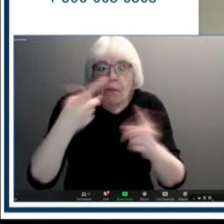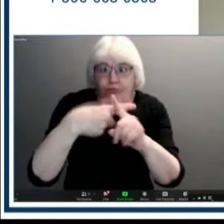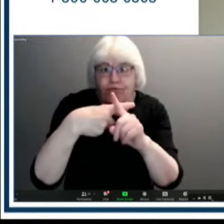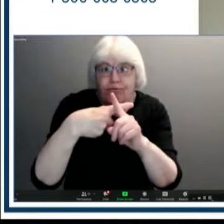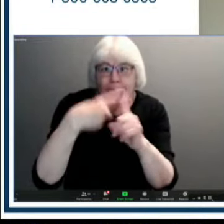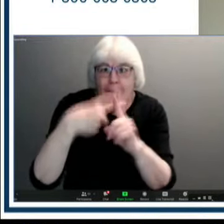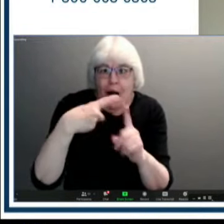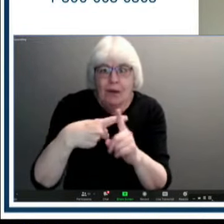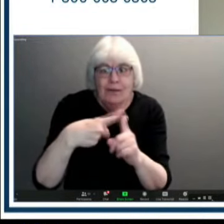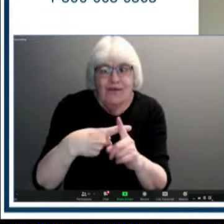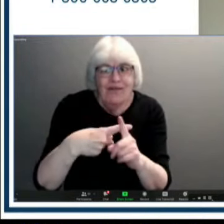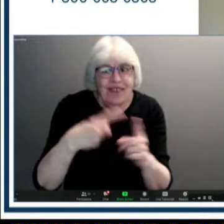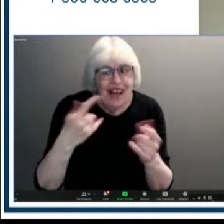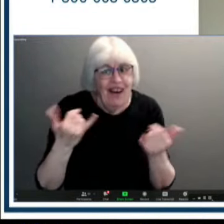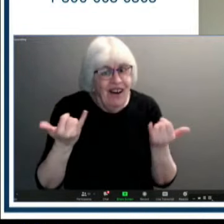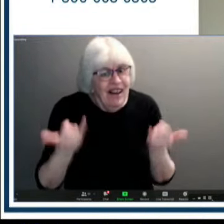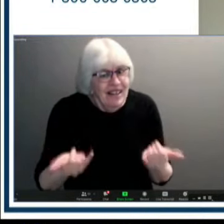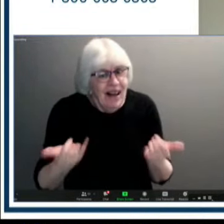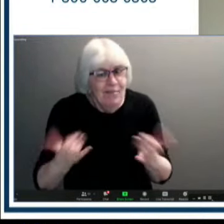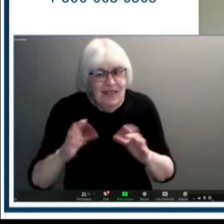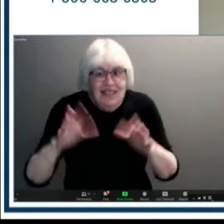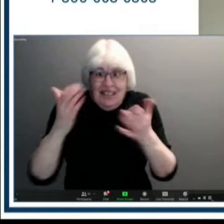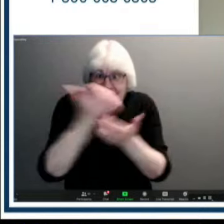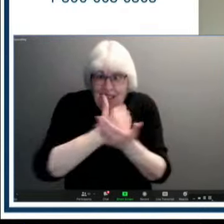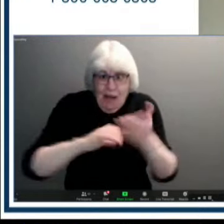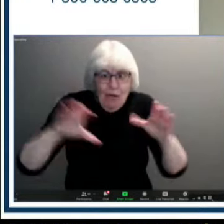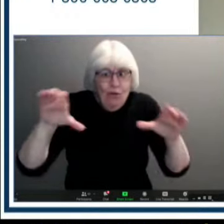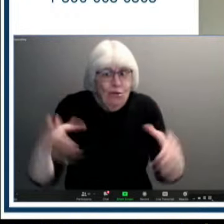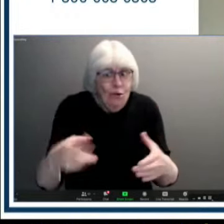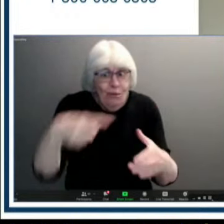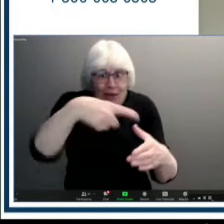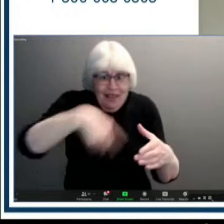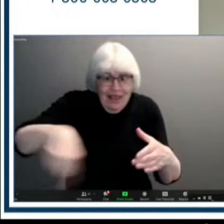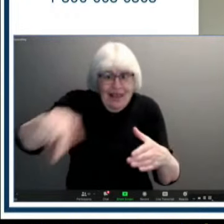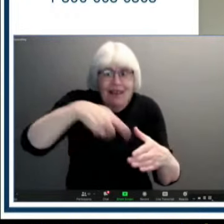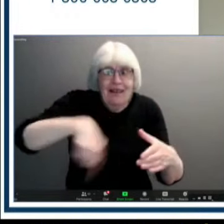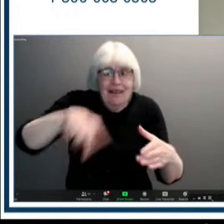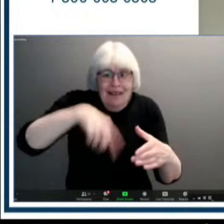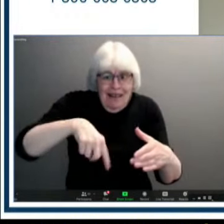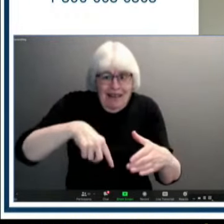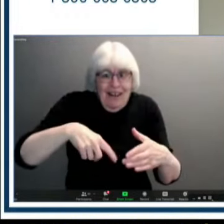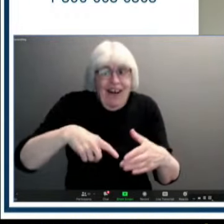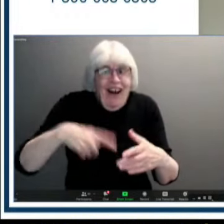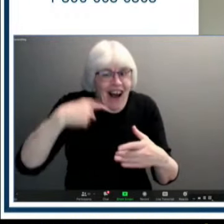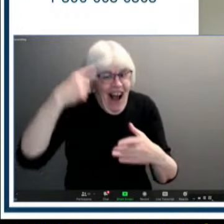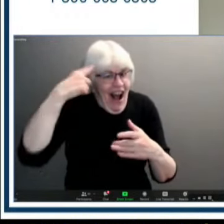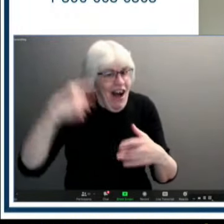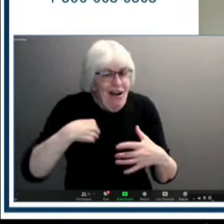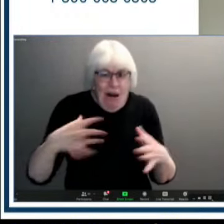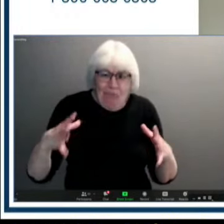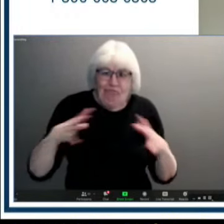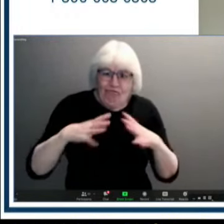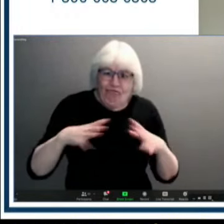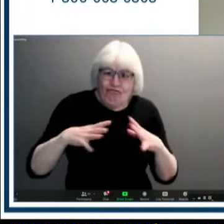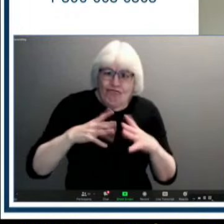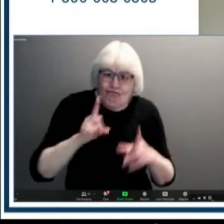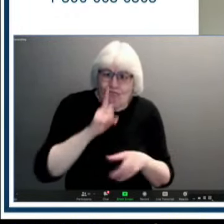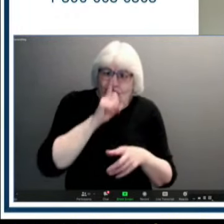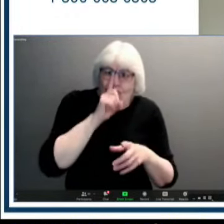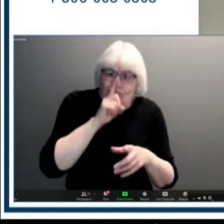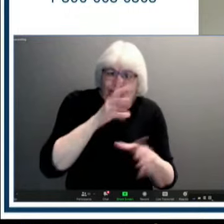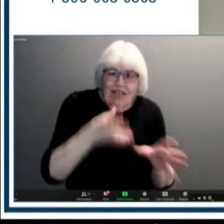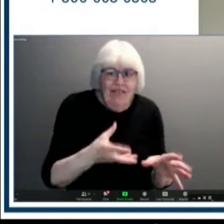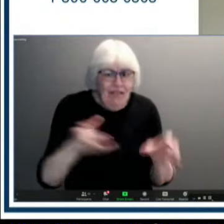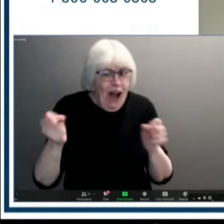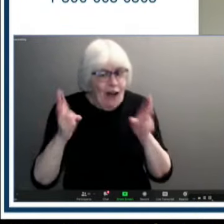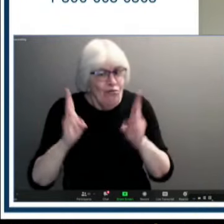cases that a bunch of people who, believing they were doing the right thing, did rapid tests a few days ago, all went to a